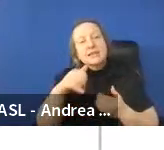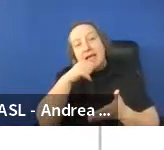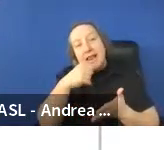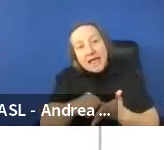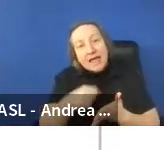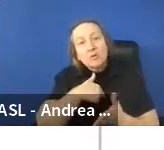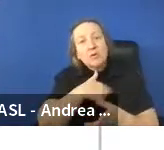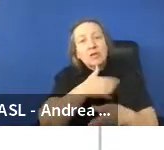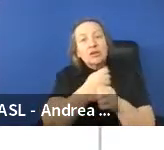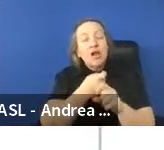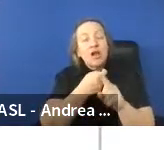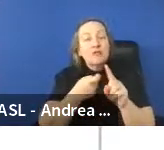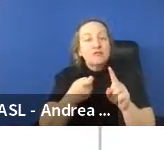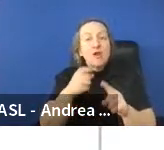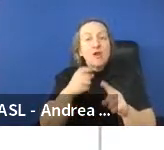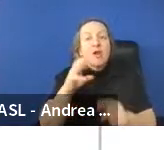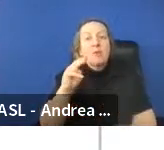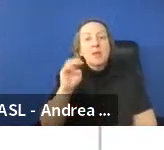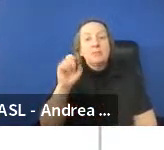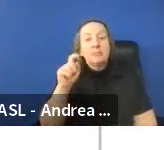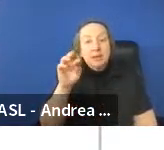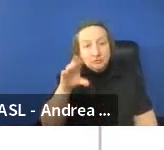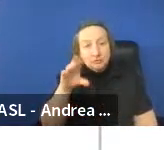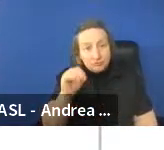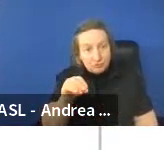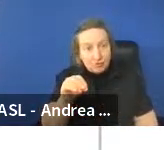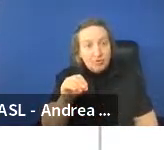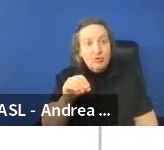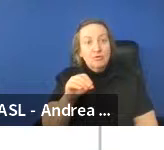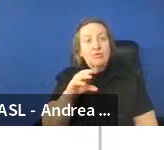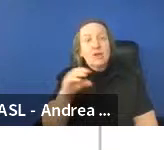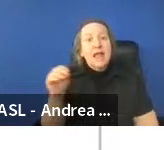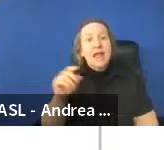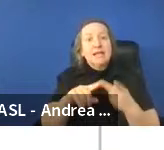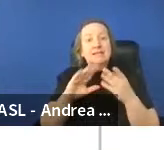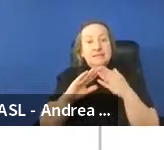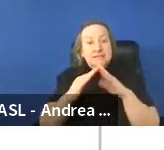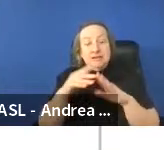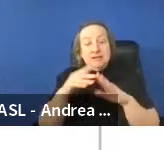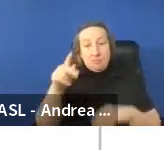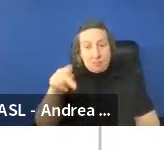received from Metro and City of Portland,